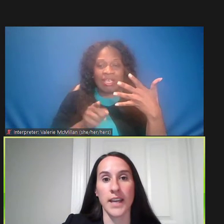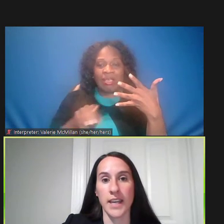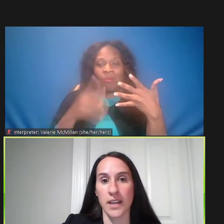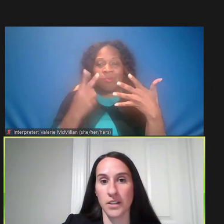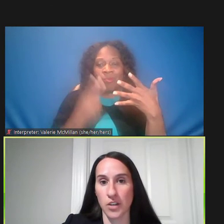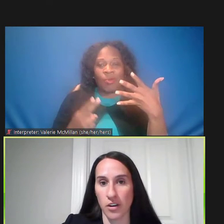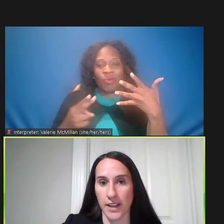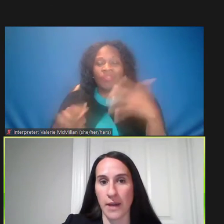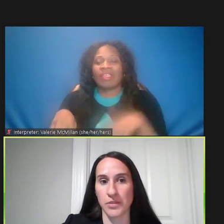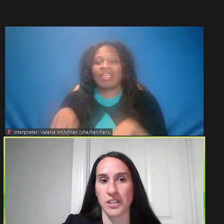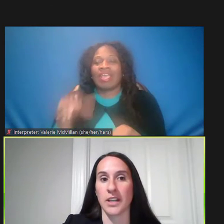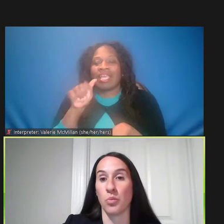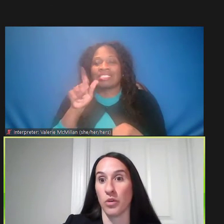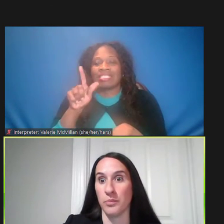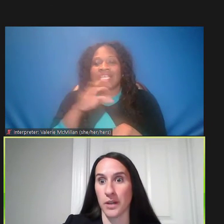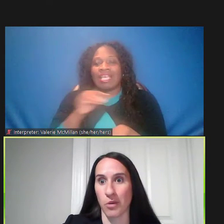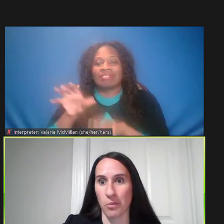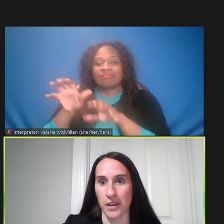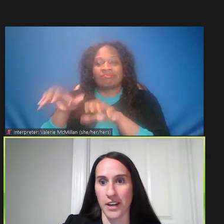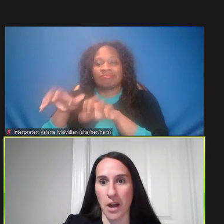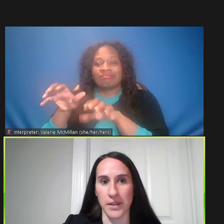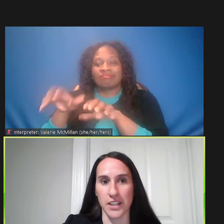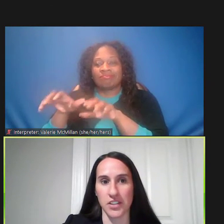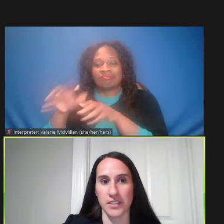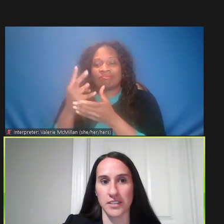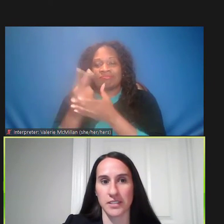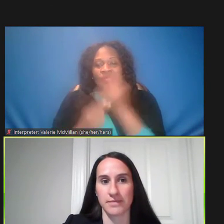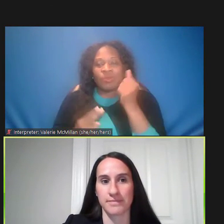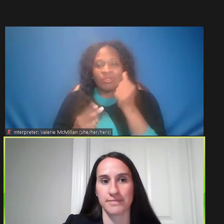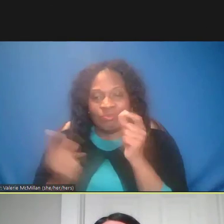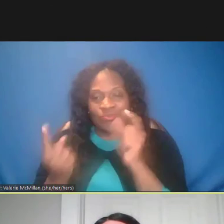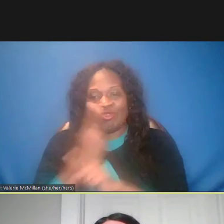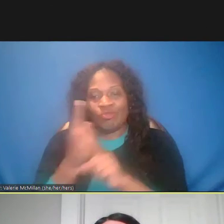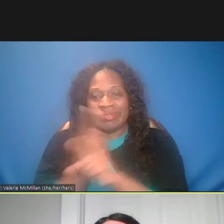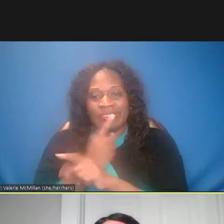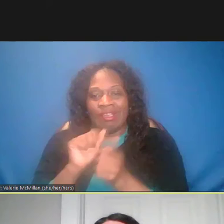ASL and CART captioning would be appropriate accommodations.